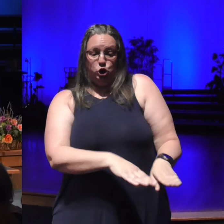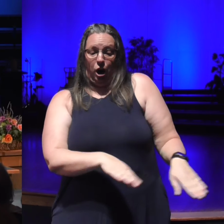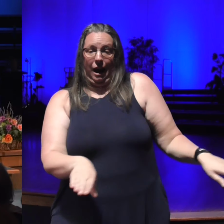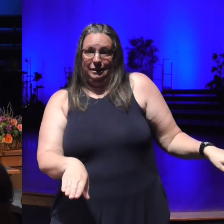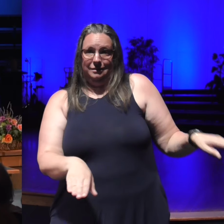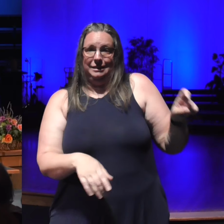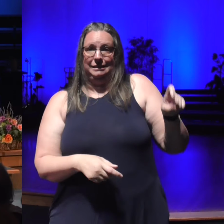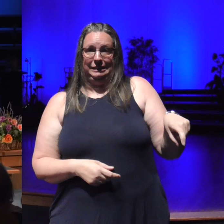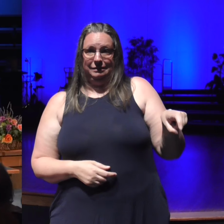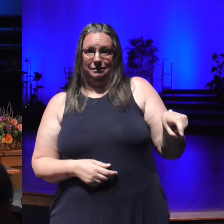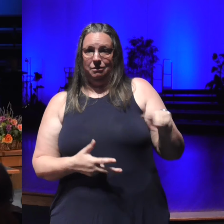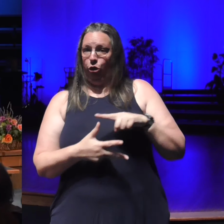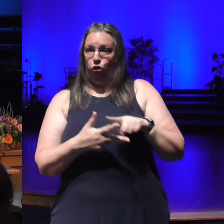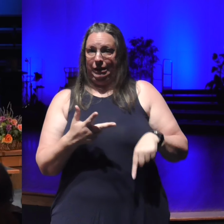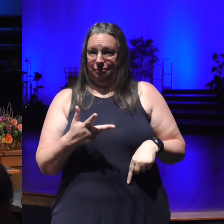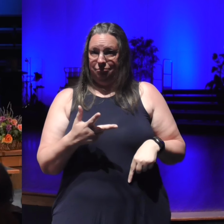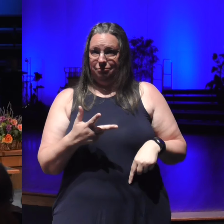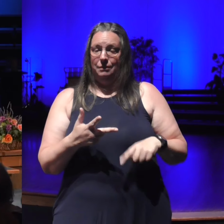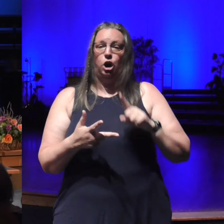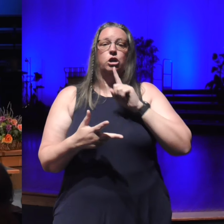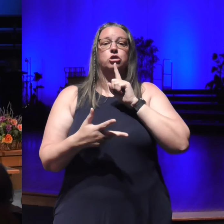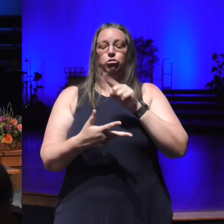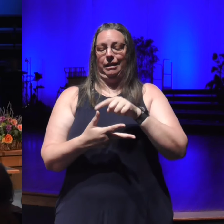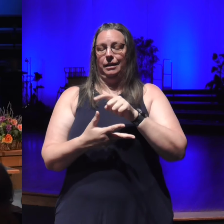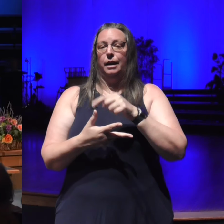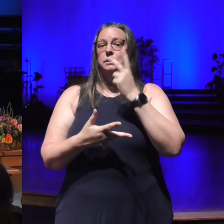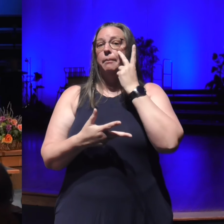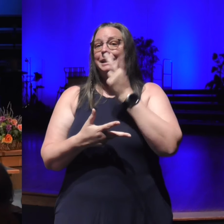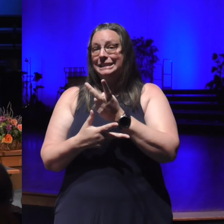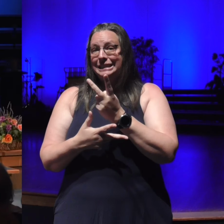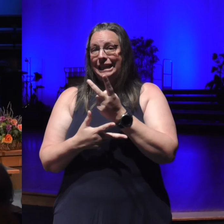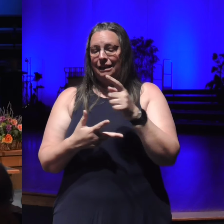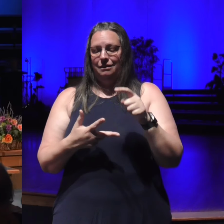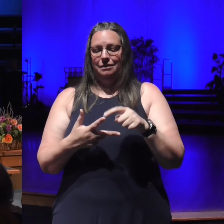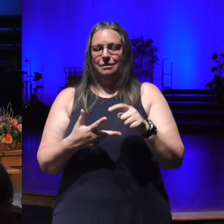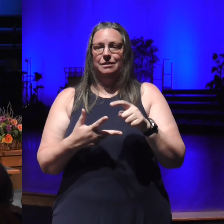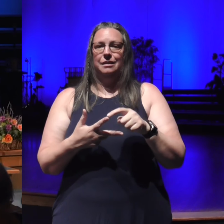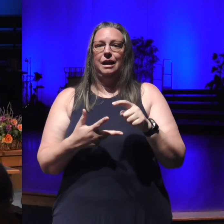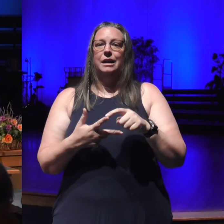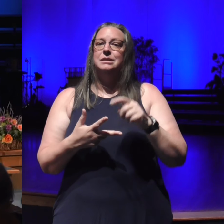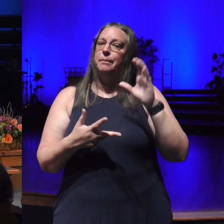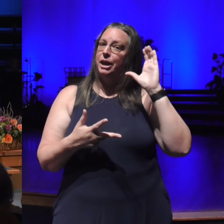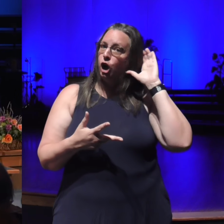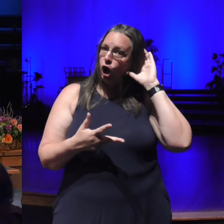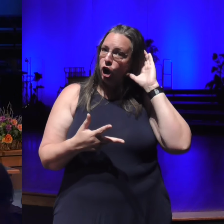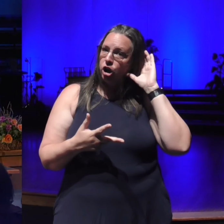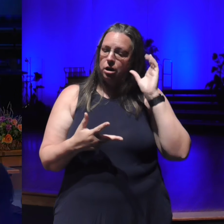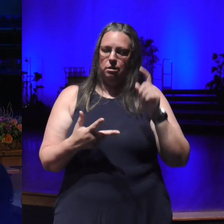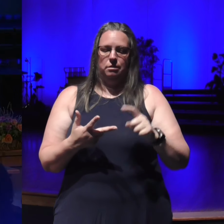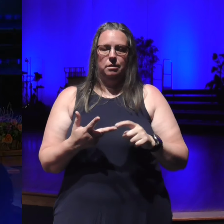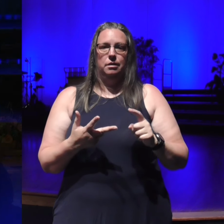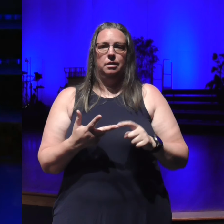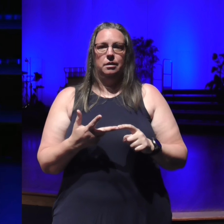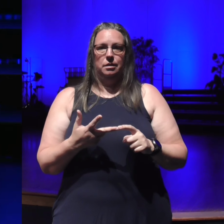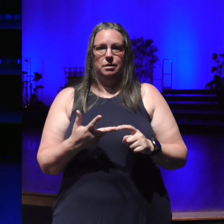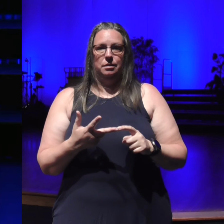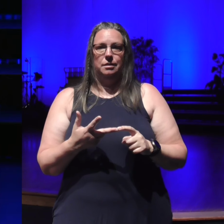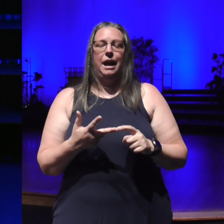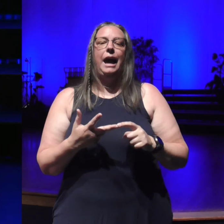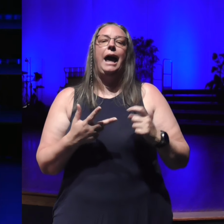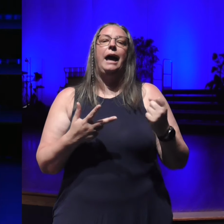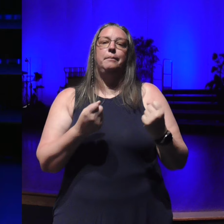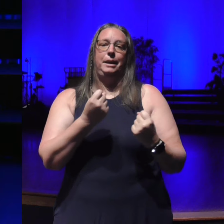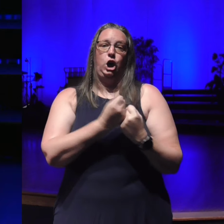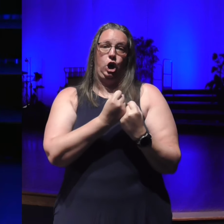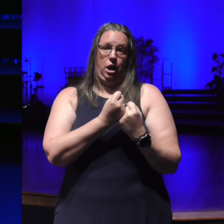deep down needs: to be seen, held, and heard. Seen, be held